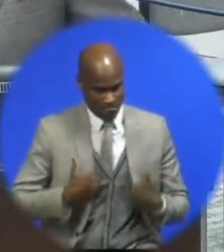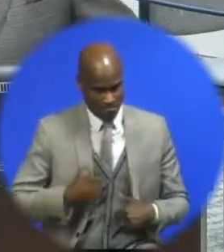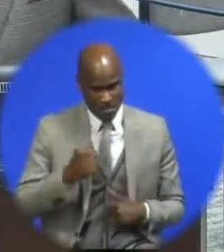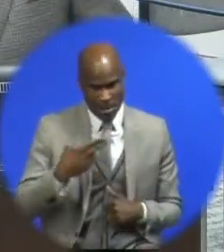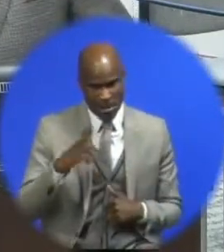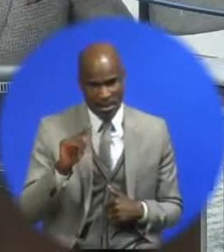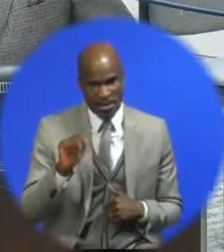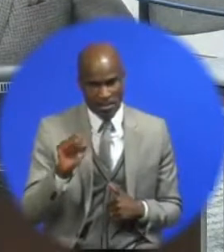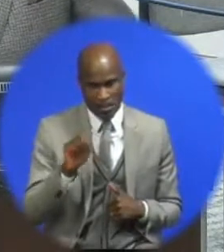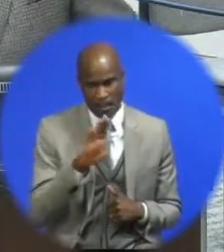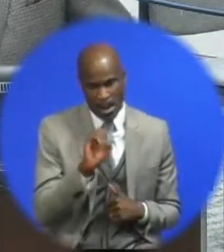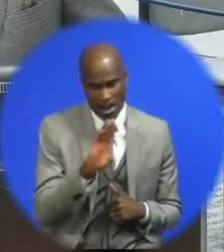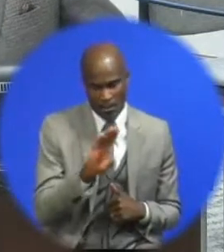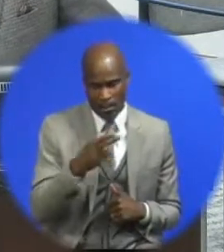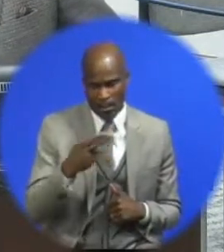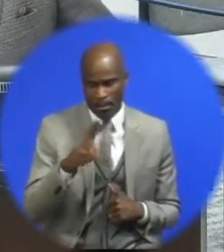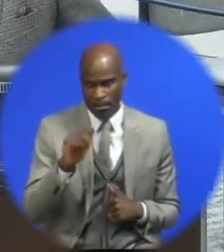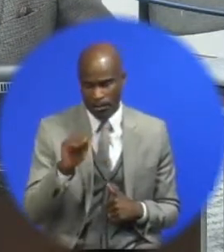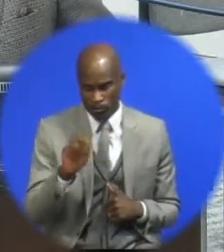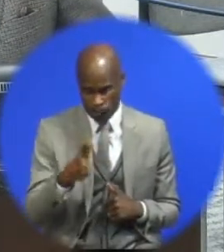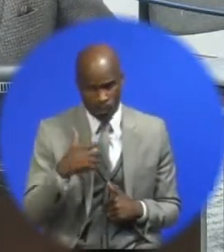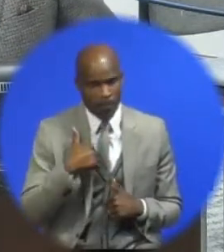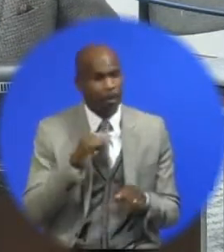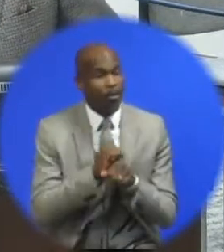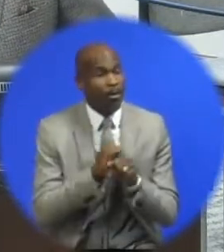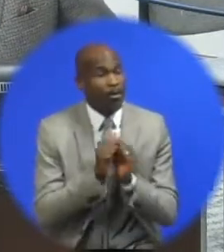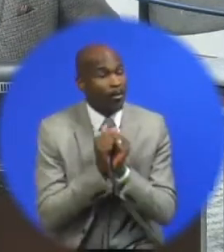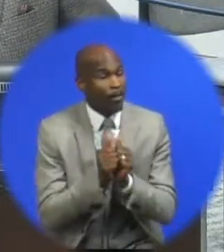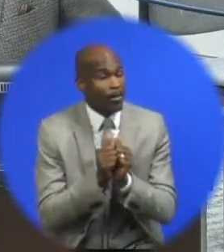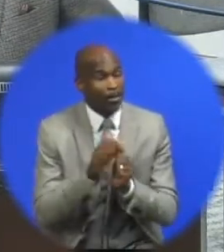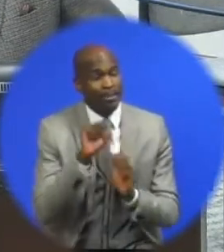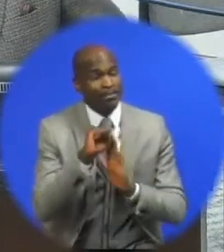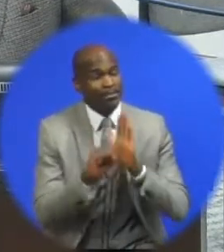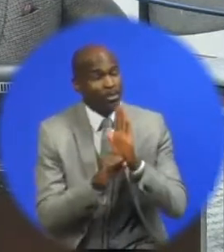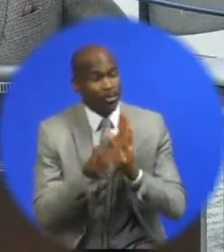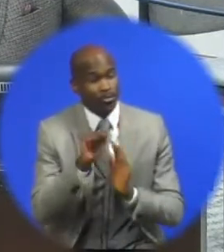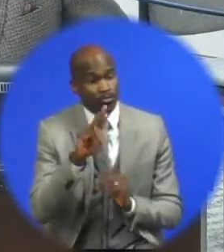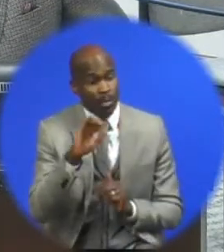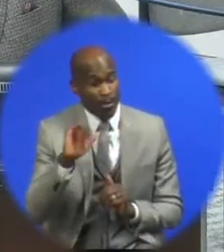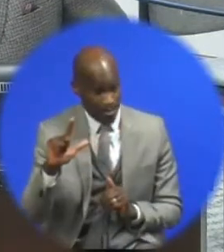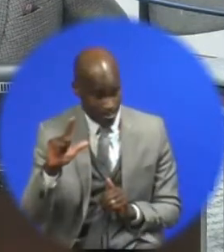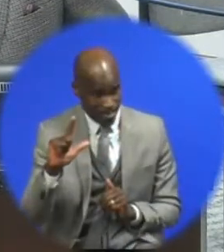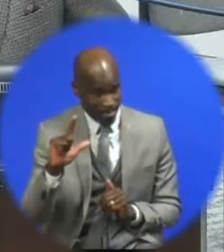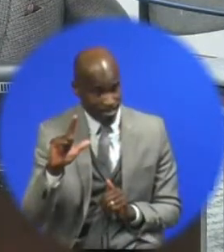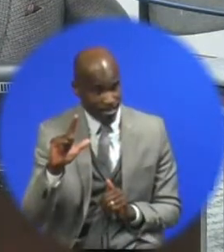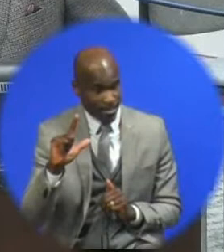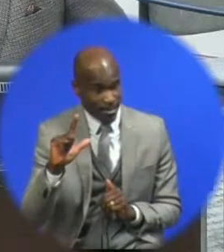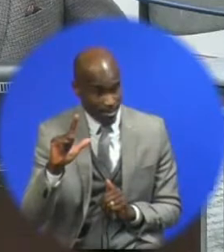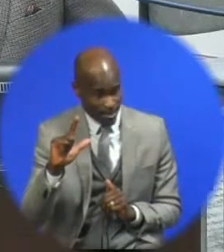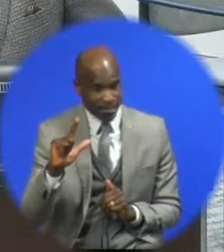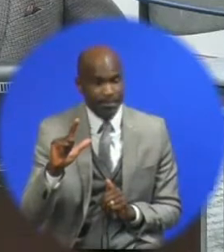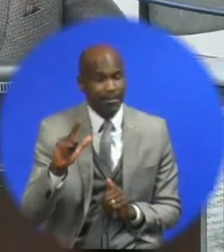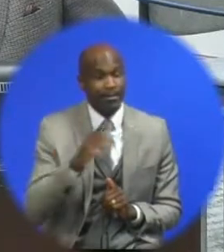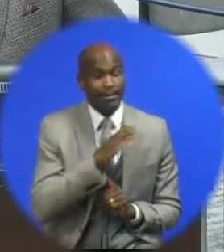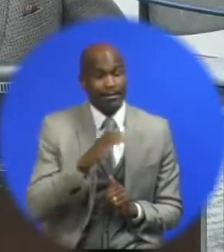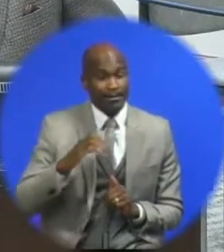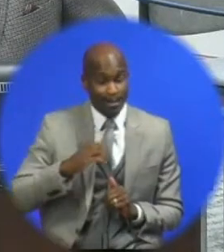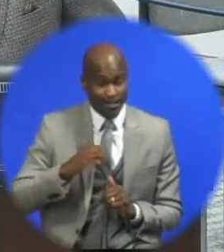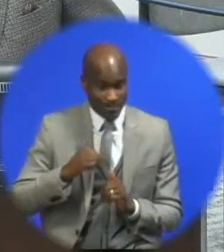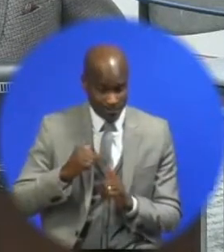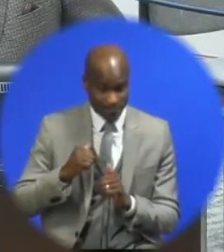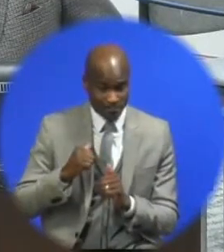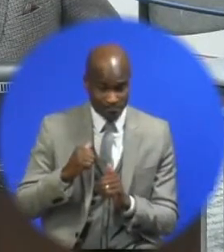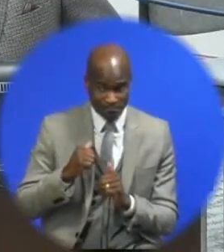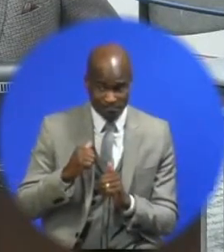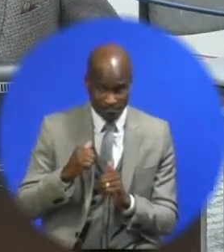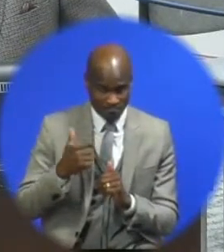Trail, and Mayor Thompson, councilman, and council ladies. I